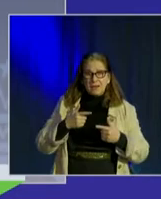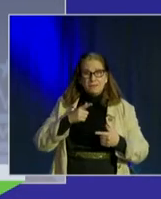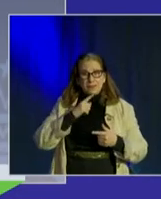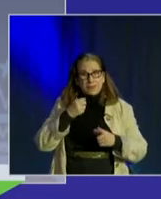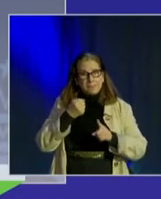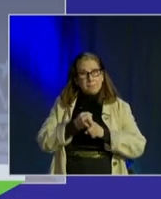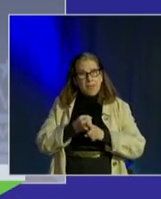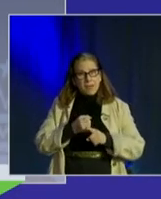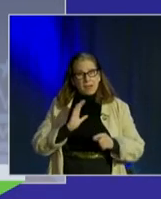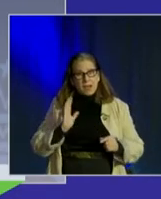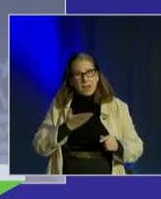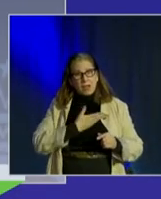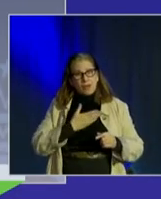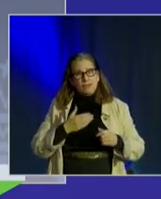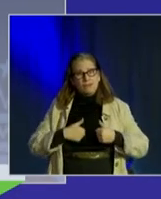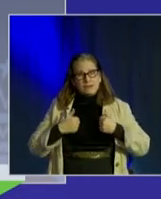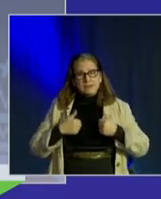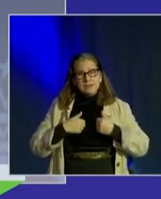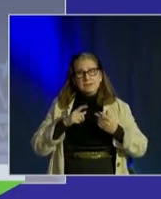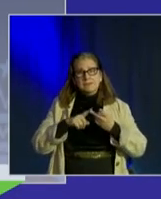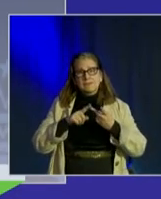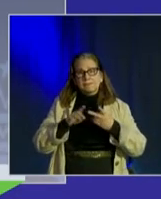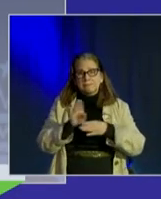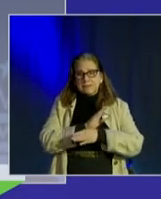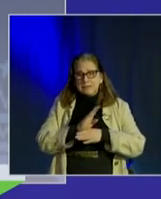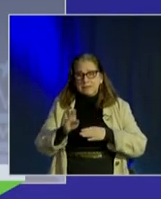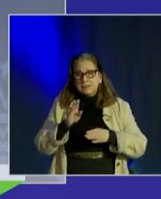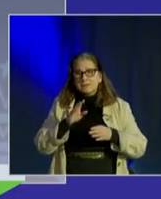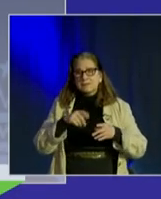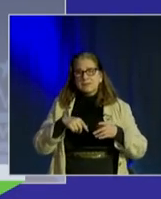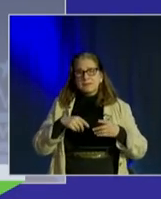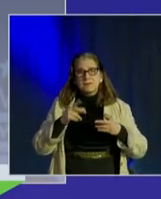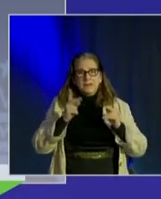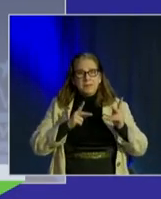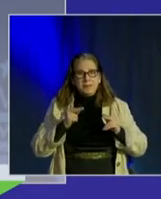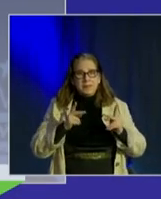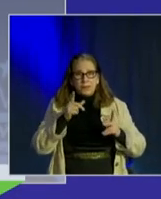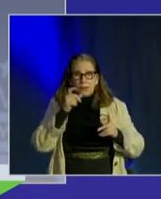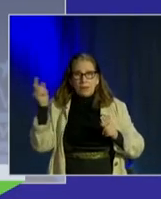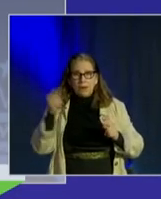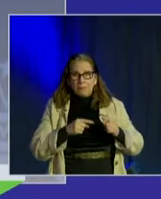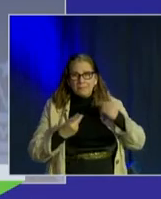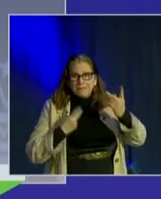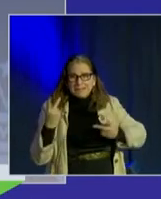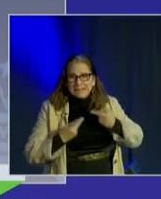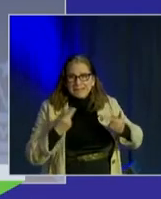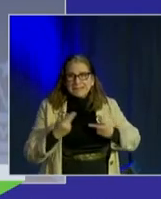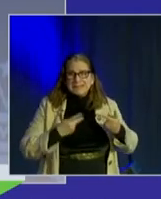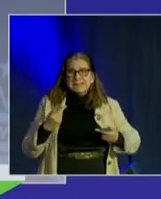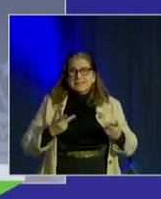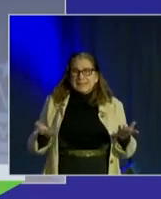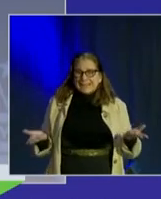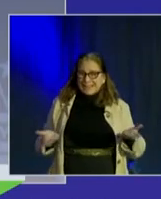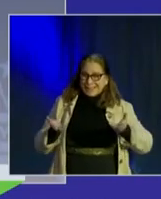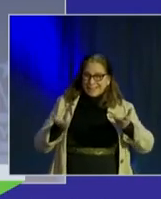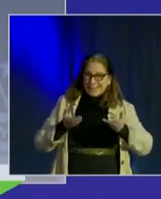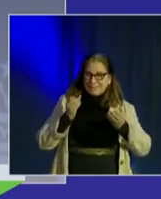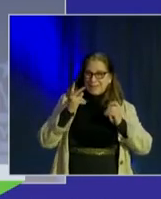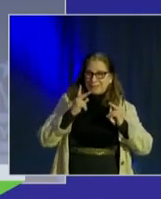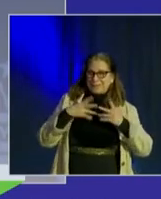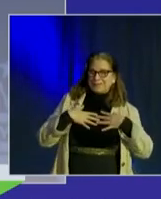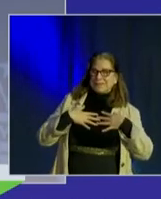activity, people living here, people who want to live here, and take part in the city may not feel so safe, and they want to move